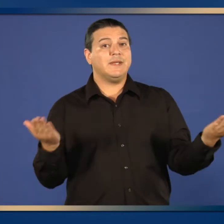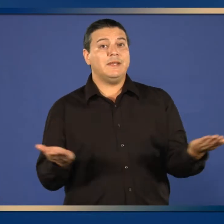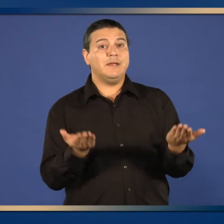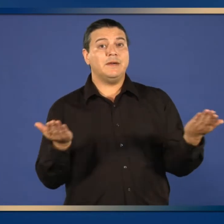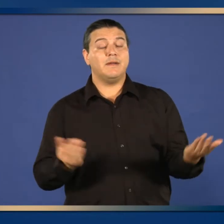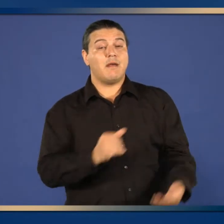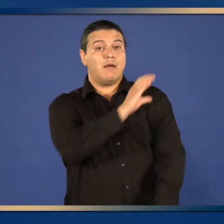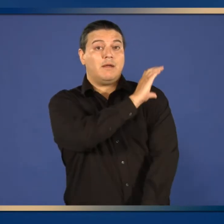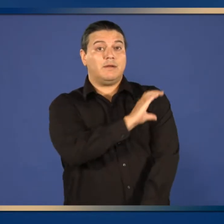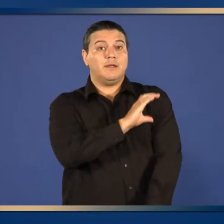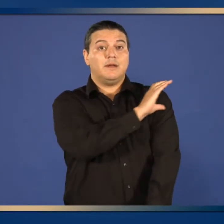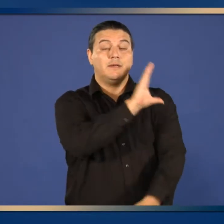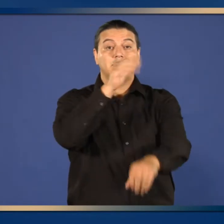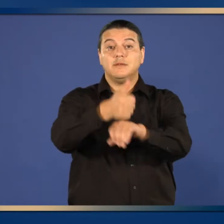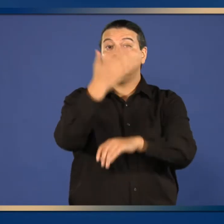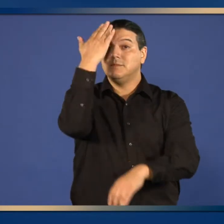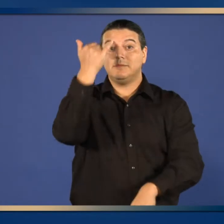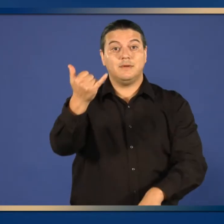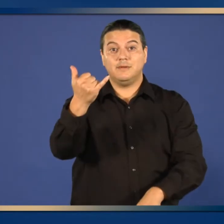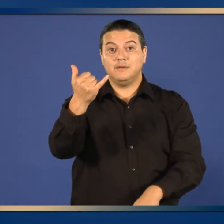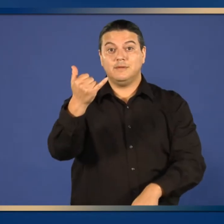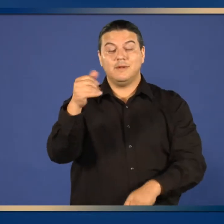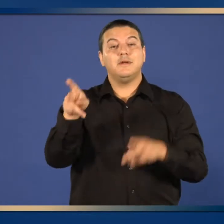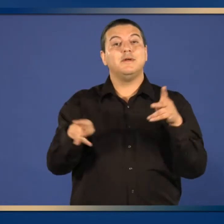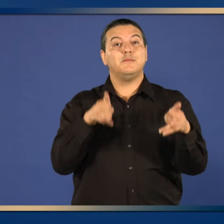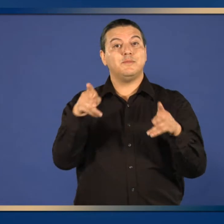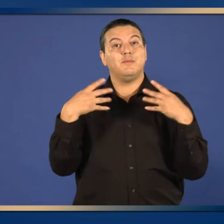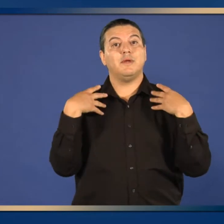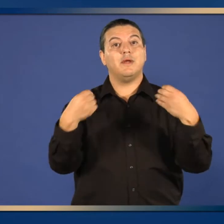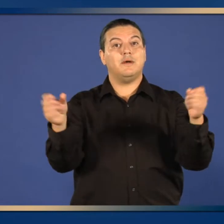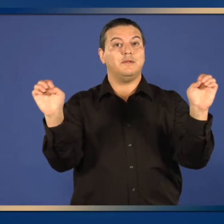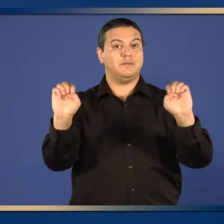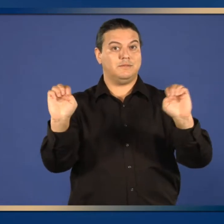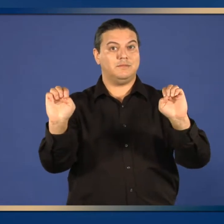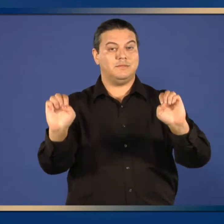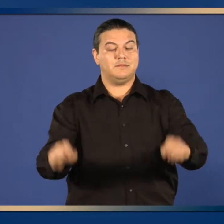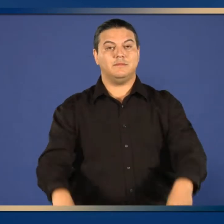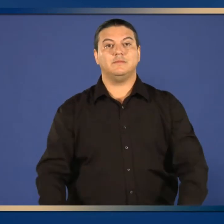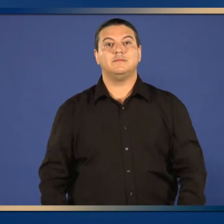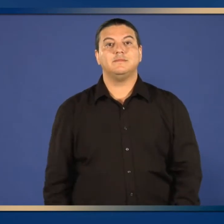This clinic is operating in response to a public health emergency.